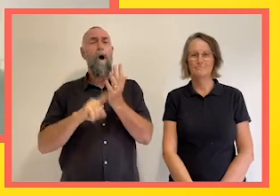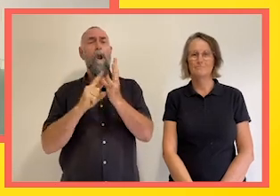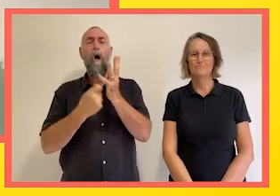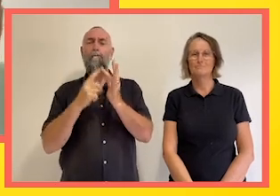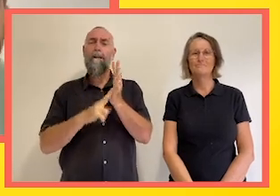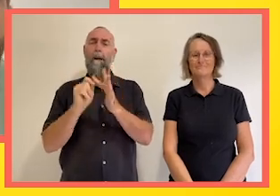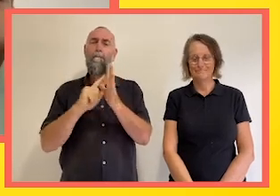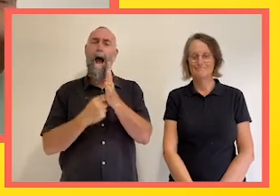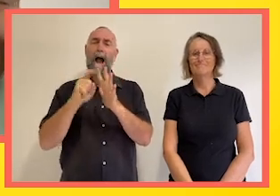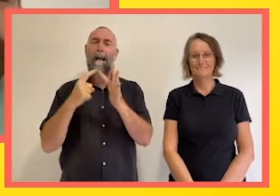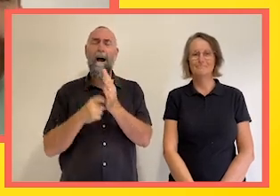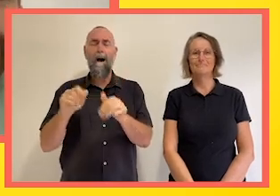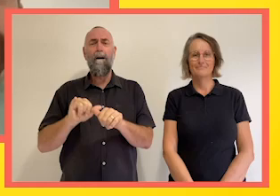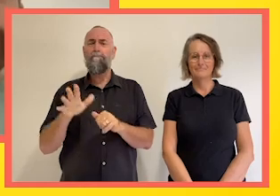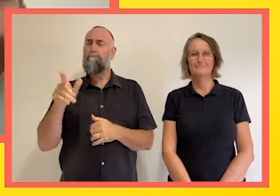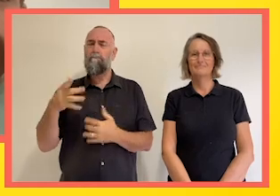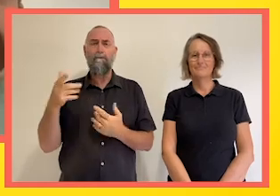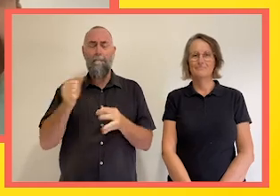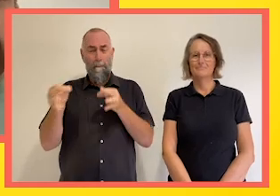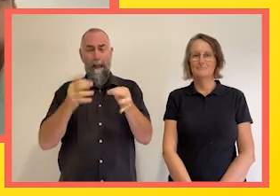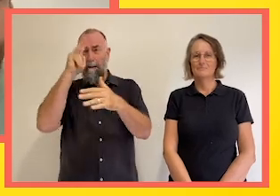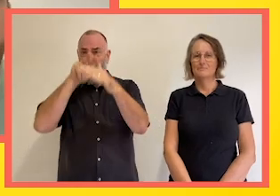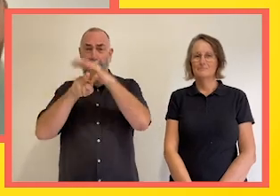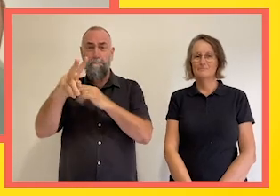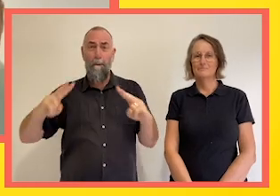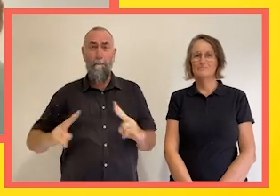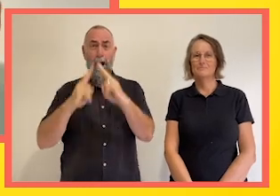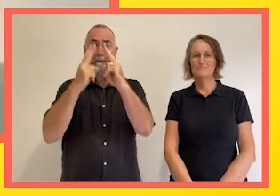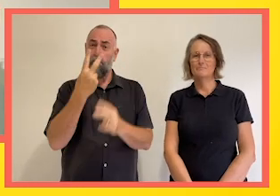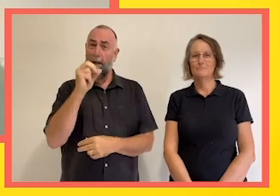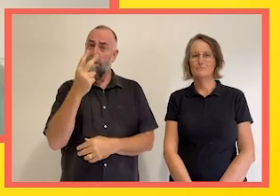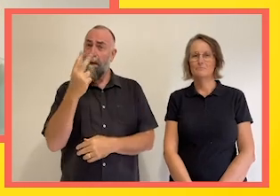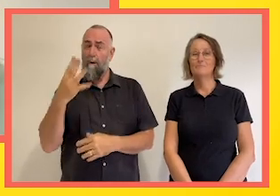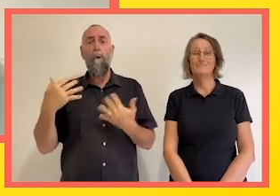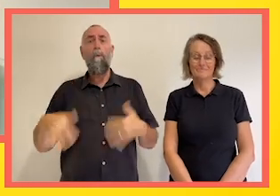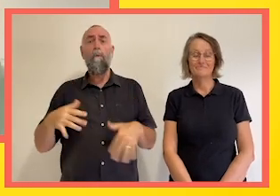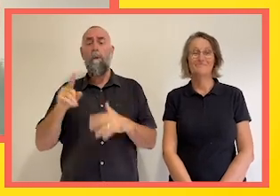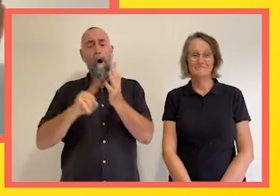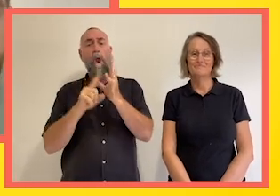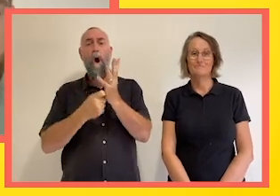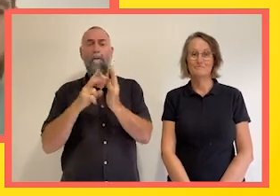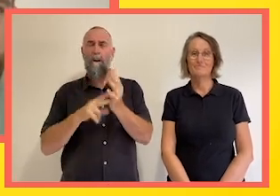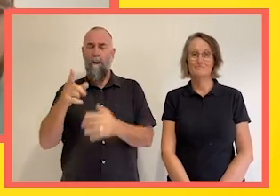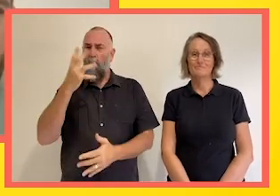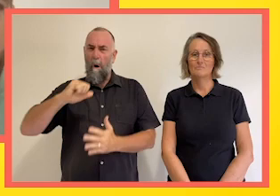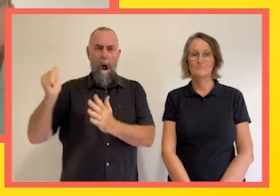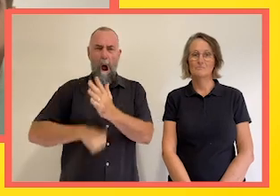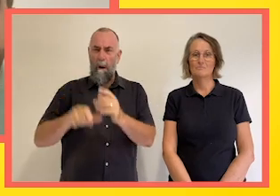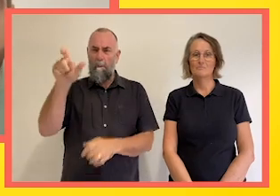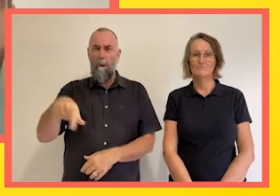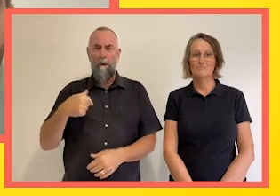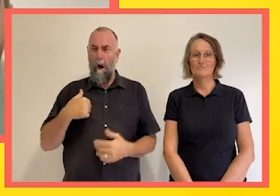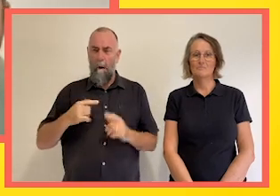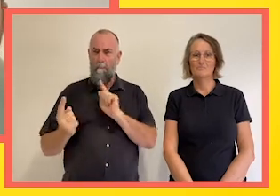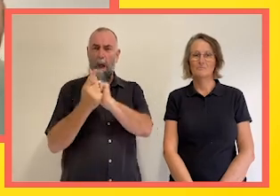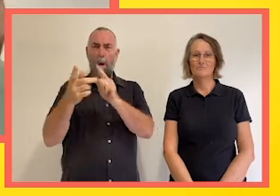Lauren Parker. She has some pretty big plans for Paris in 2024. Lauren is one of the toughest people that I